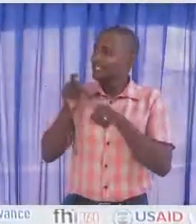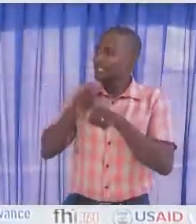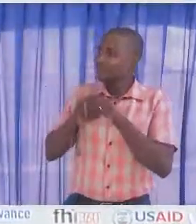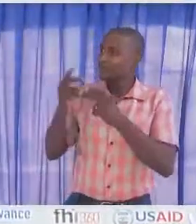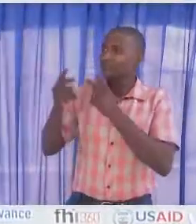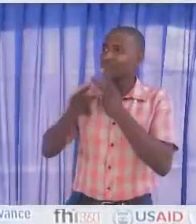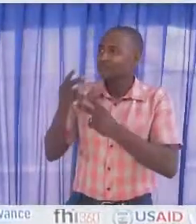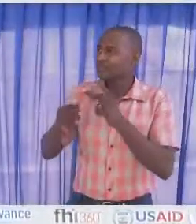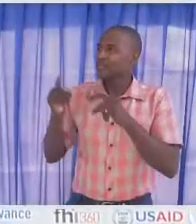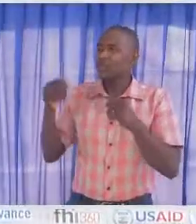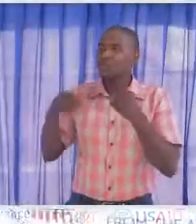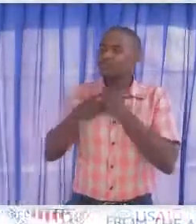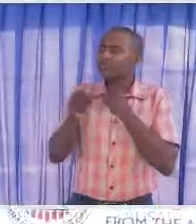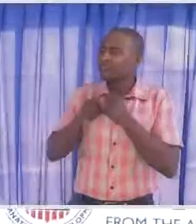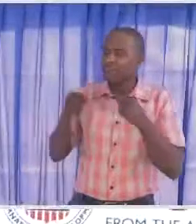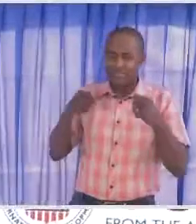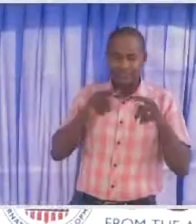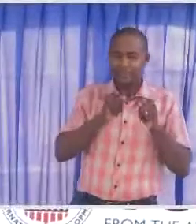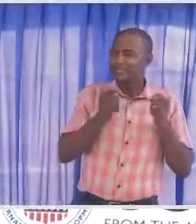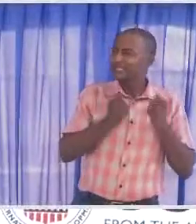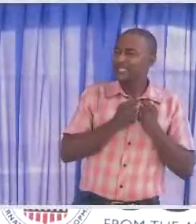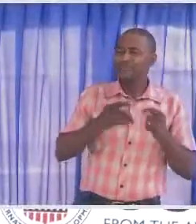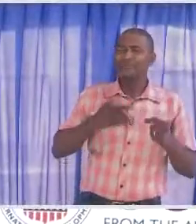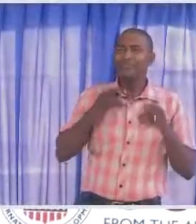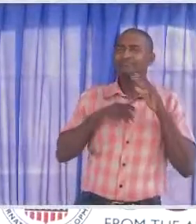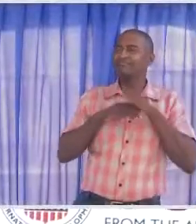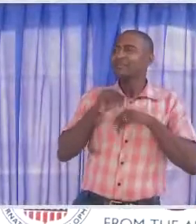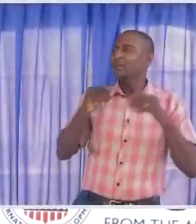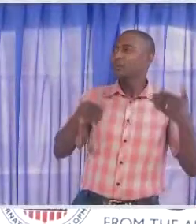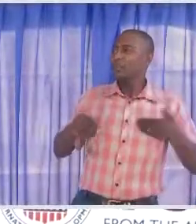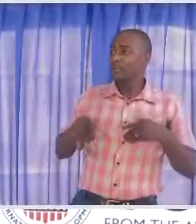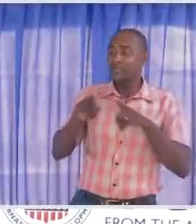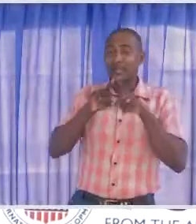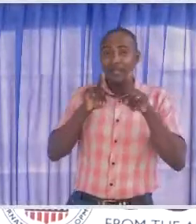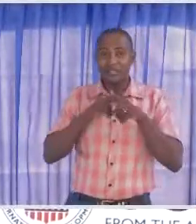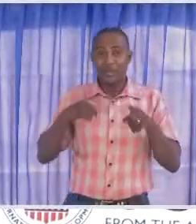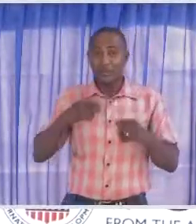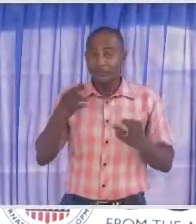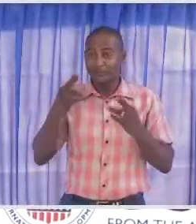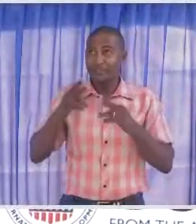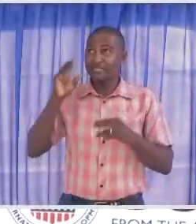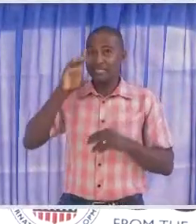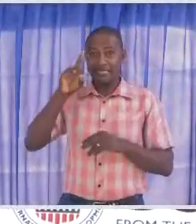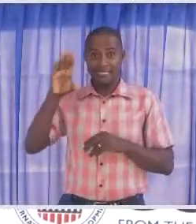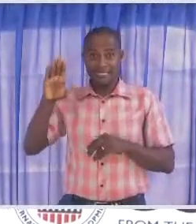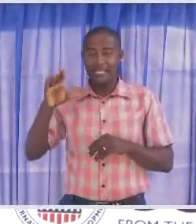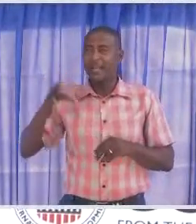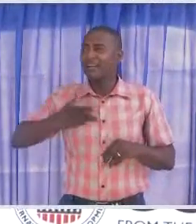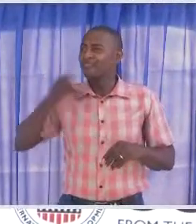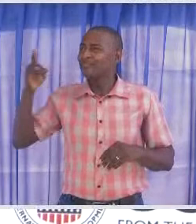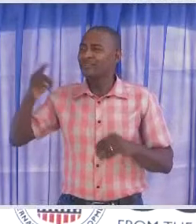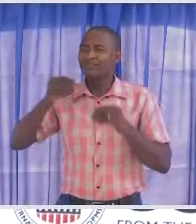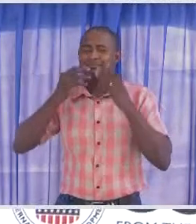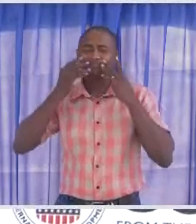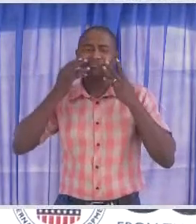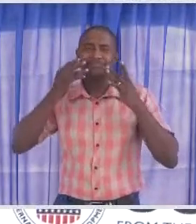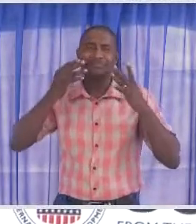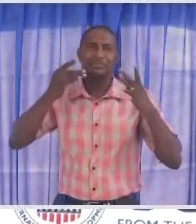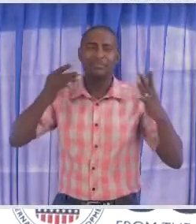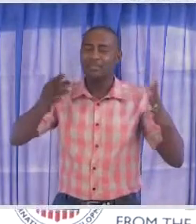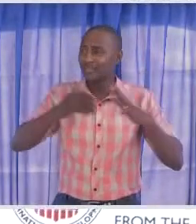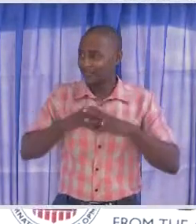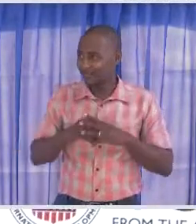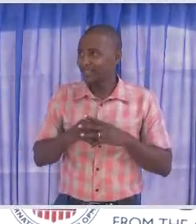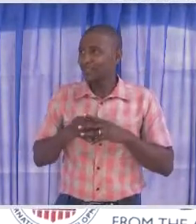feel like family. I mean, even our colleagues in DC have felt your letters. They have said, wow, they're so emphatic and they're